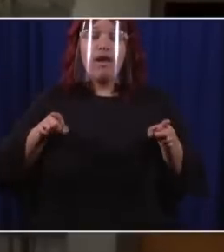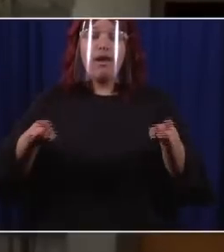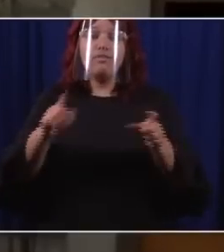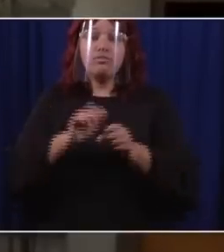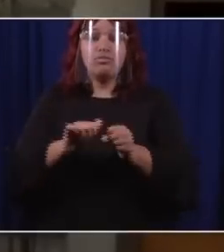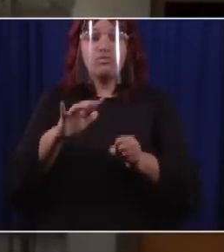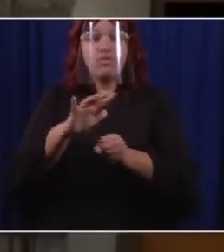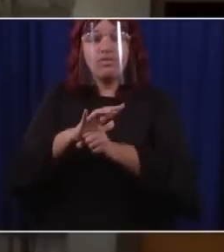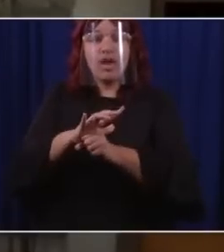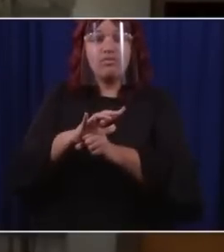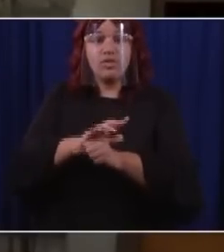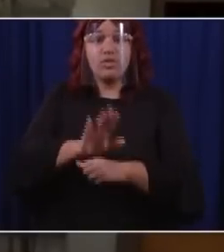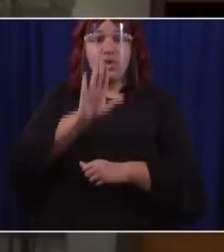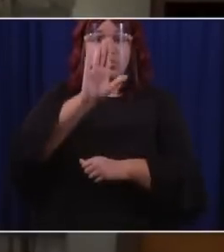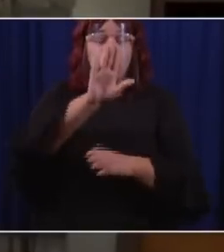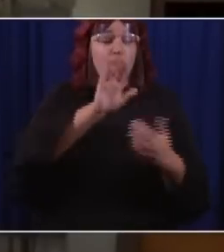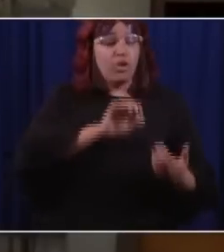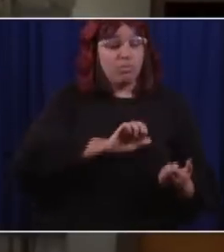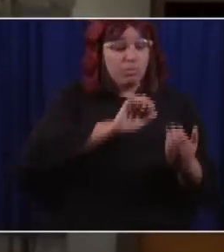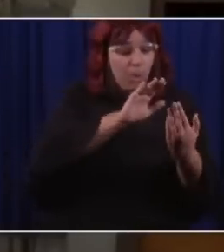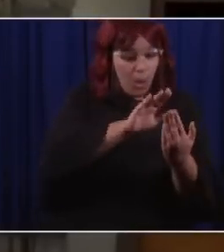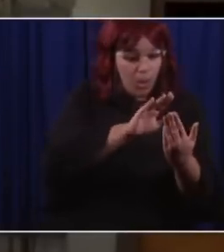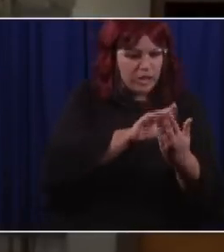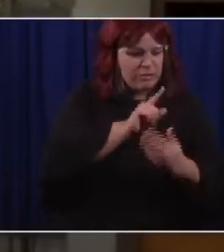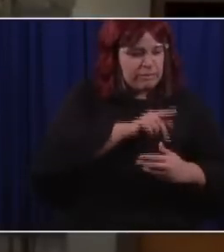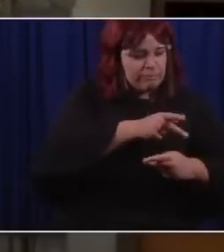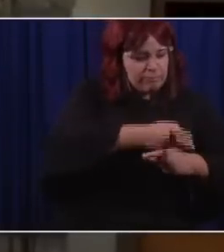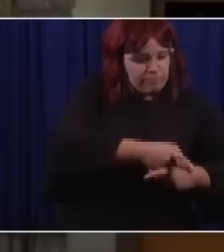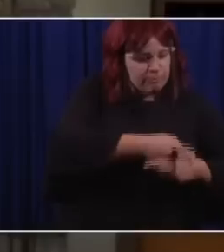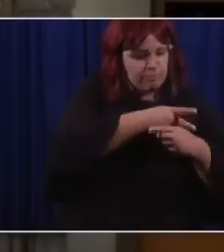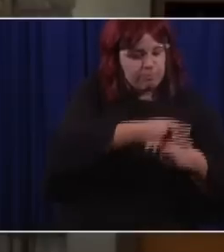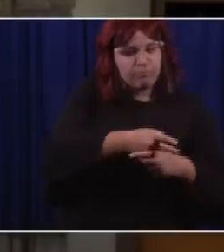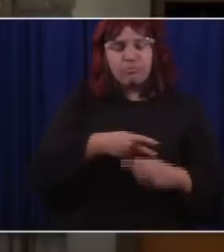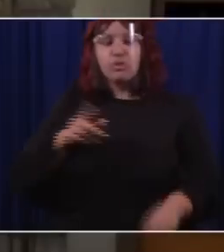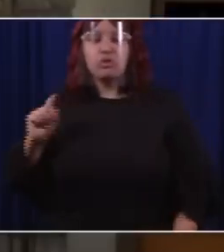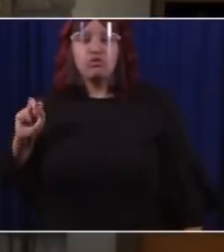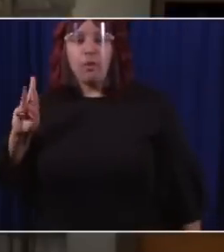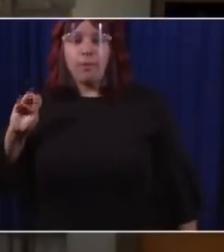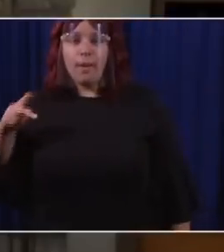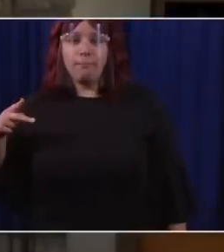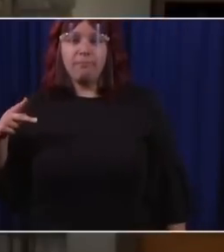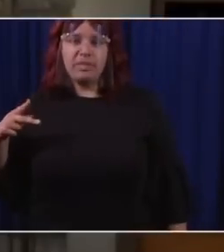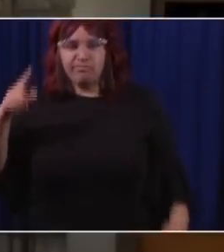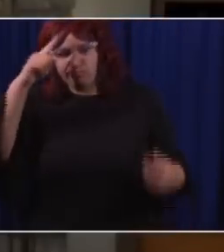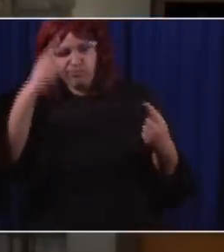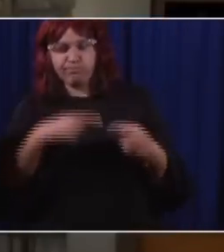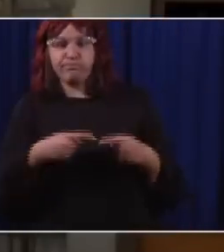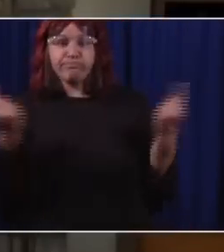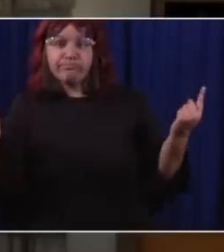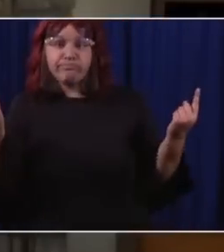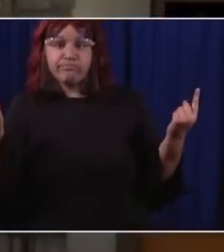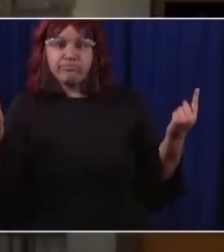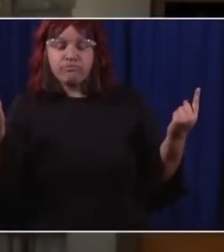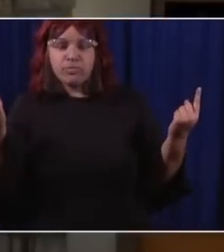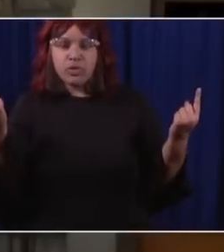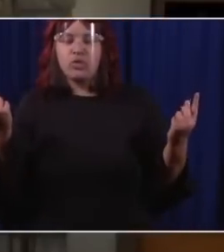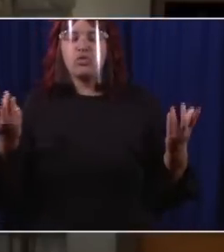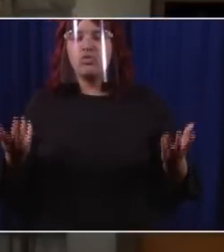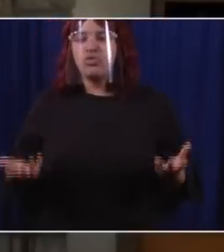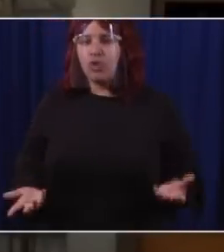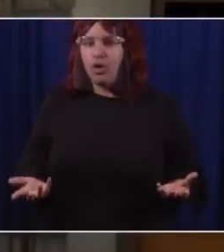distancing, to what degree could the results be interpreted, again, given all these record high numbers, as